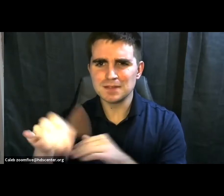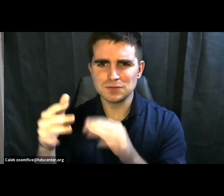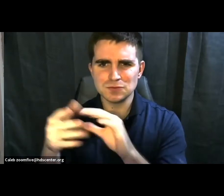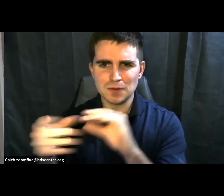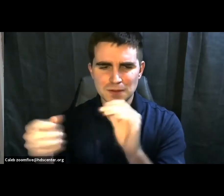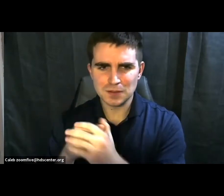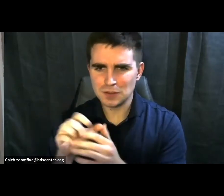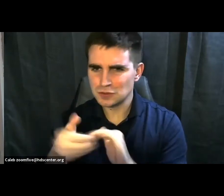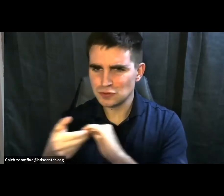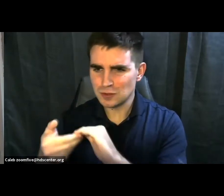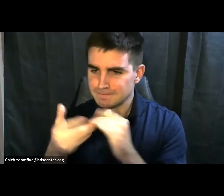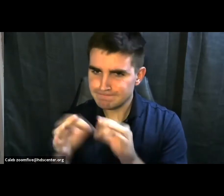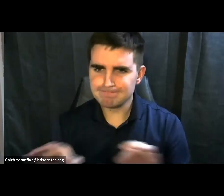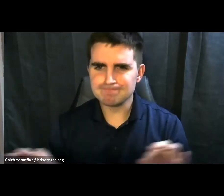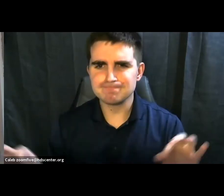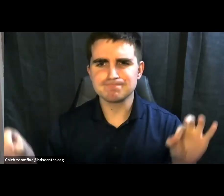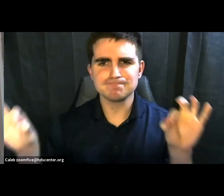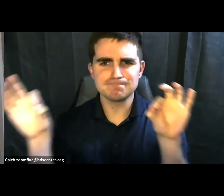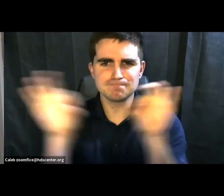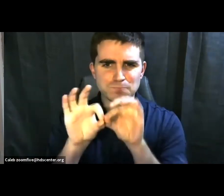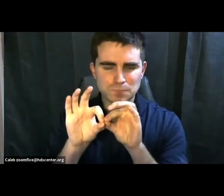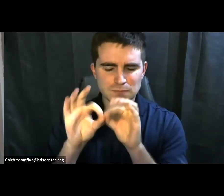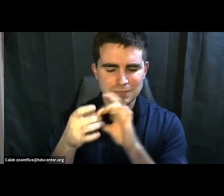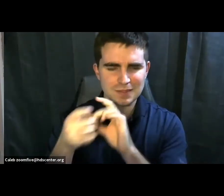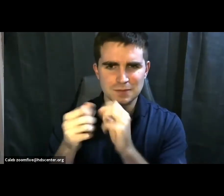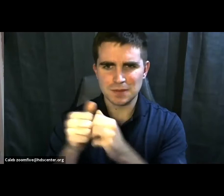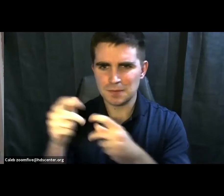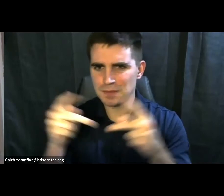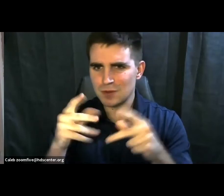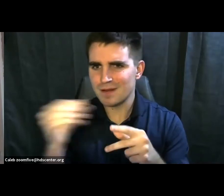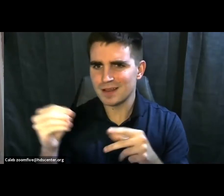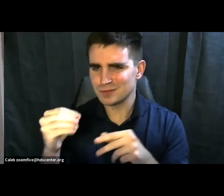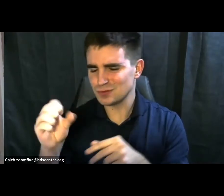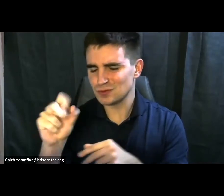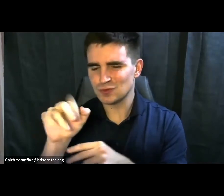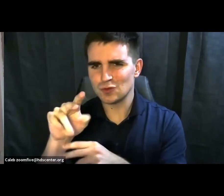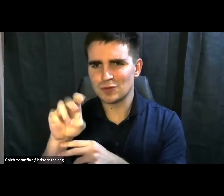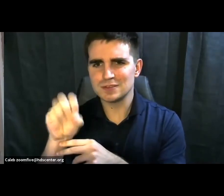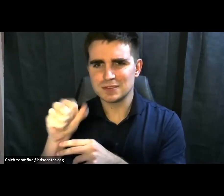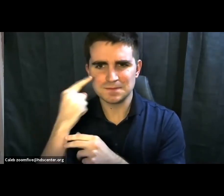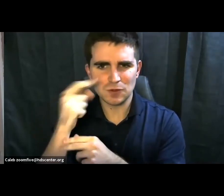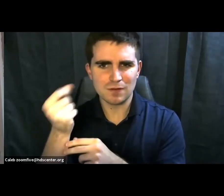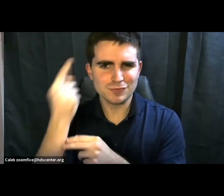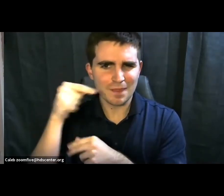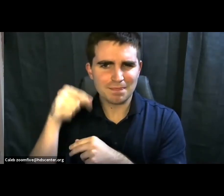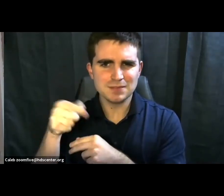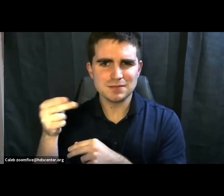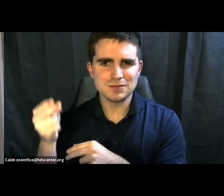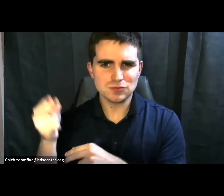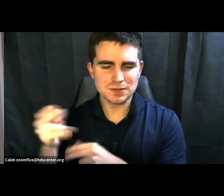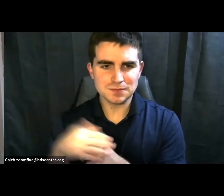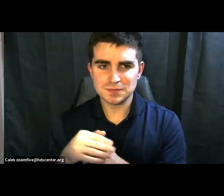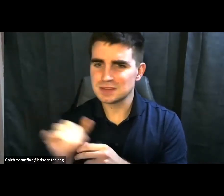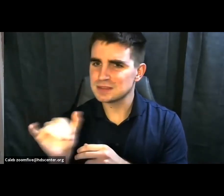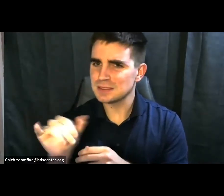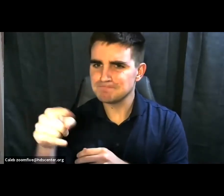consortium was integral to connecting us with the people and the sources to understand this history. And just like those of you here tonight that are